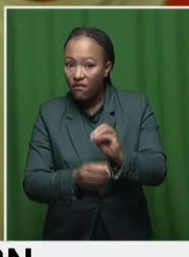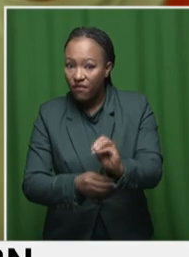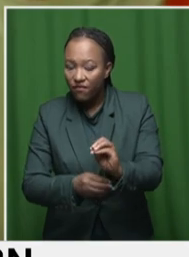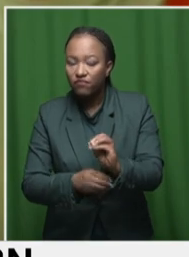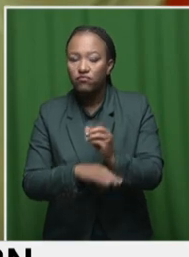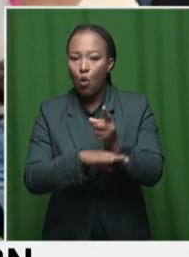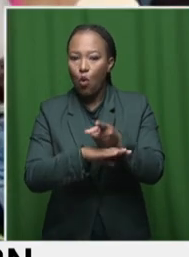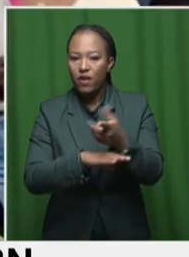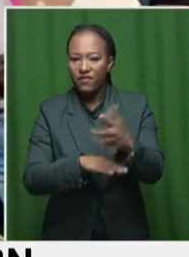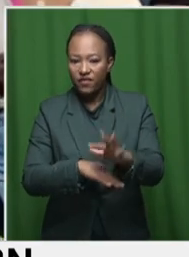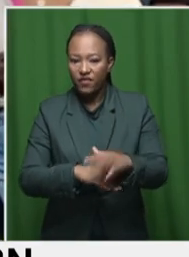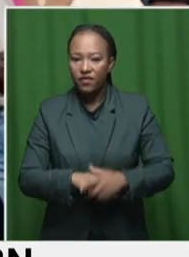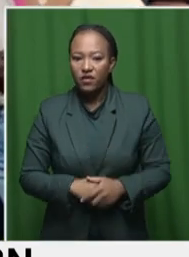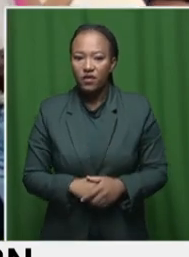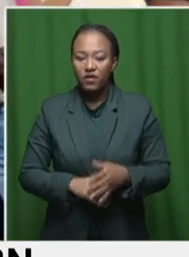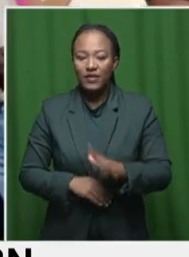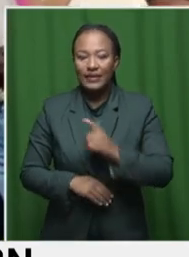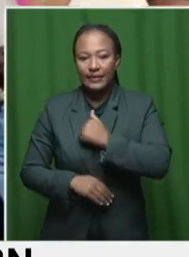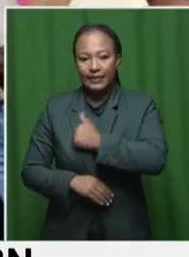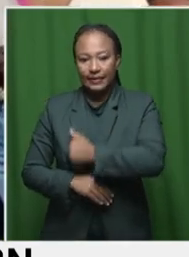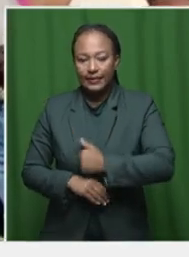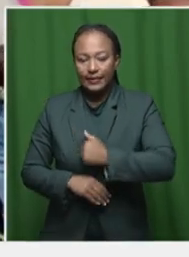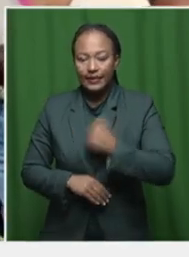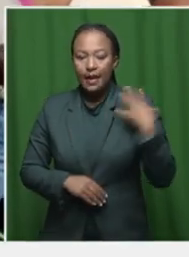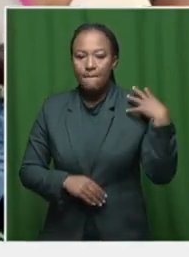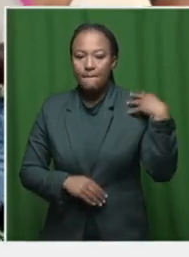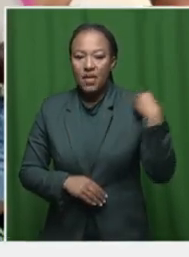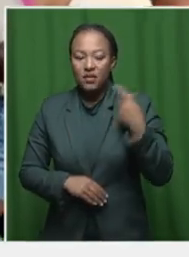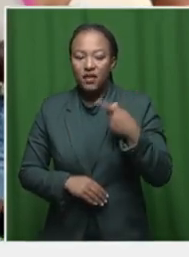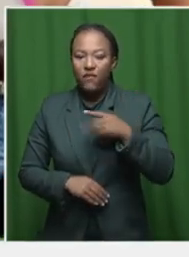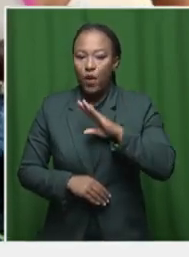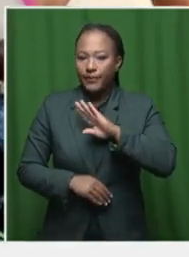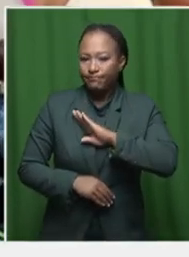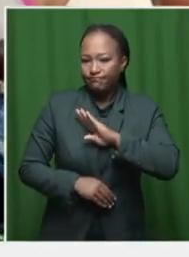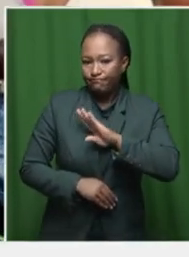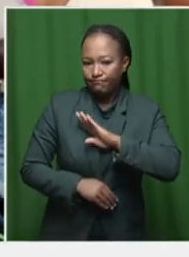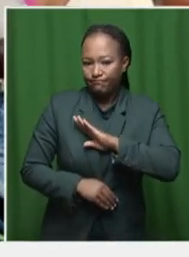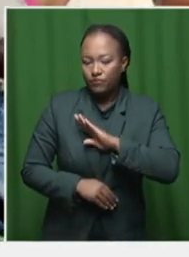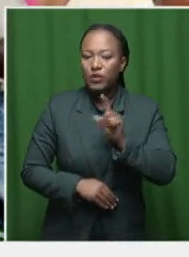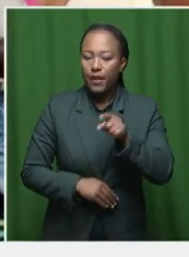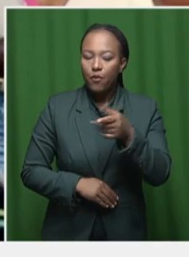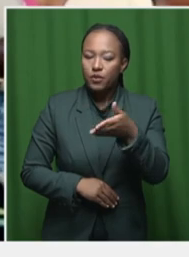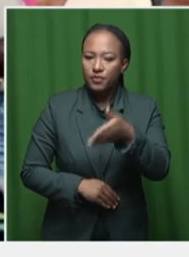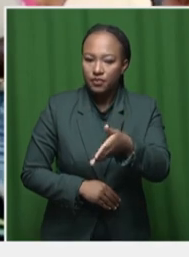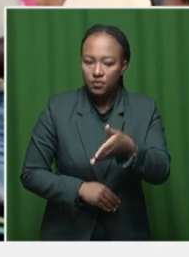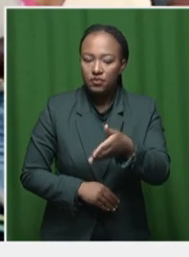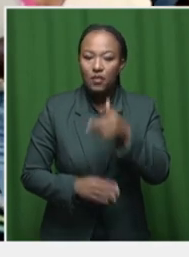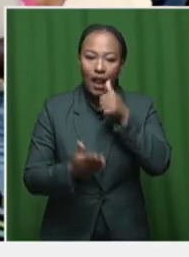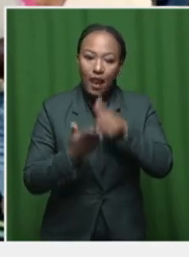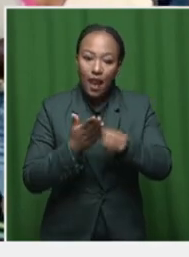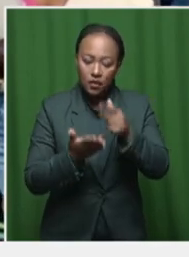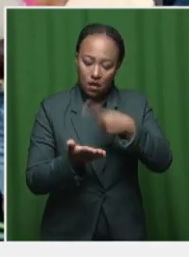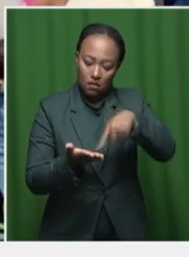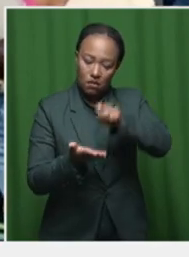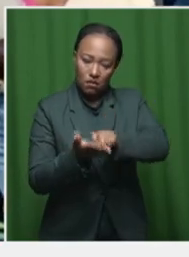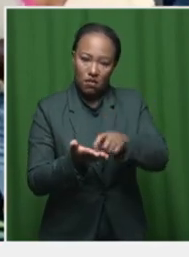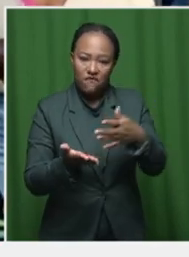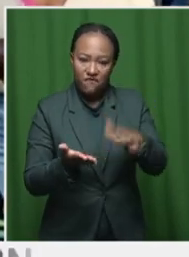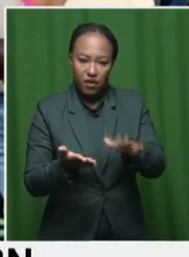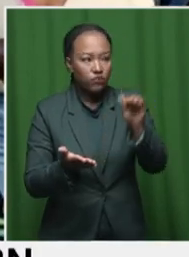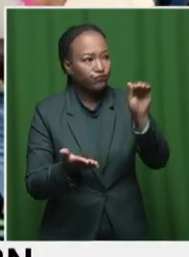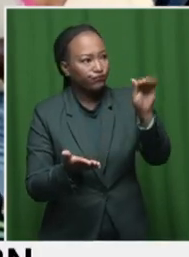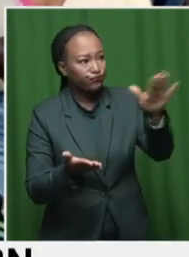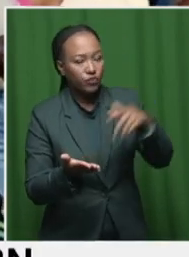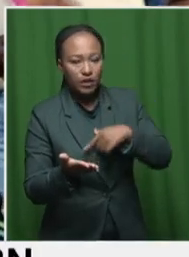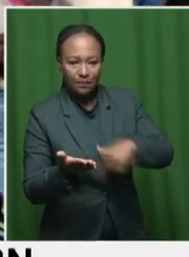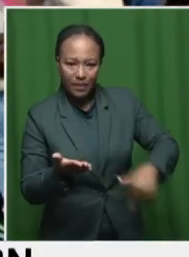have apologized for the Minister of Defense that was supposed to be here. There are issues. But we have already signed the letter requesting the